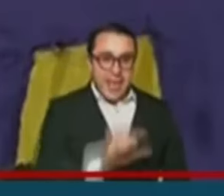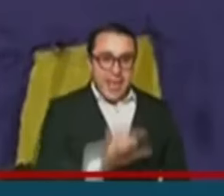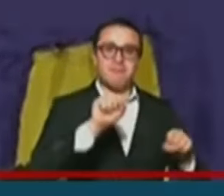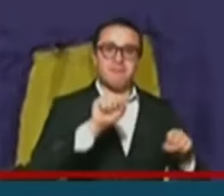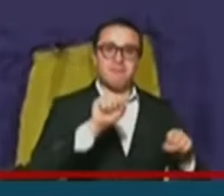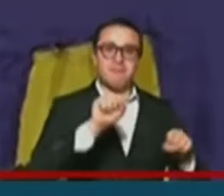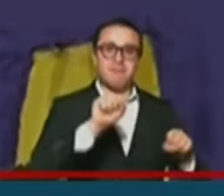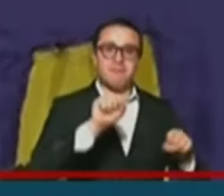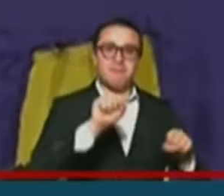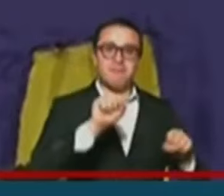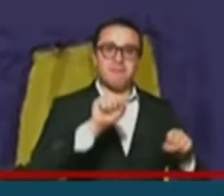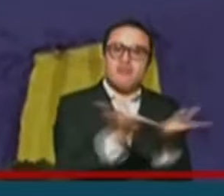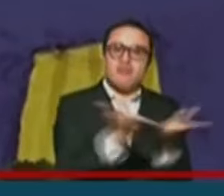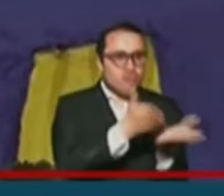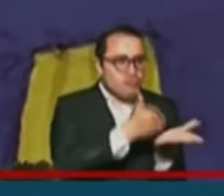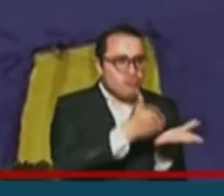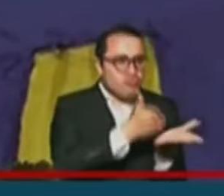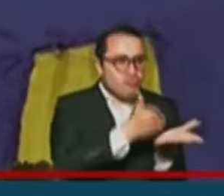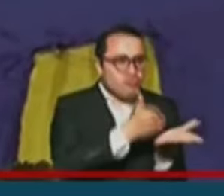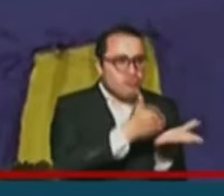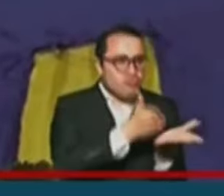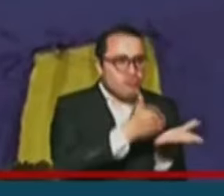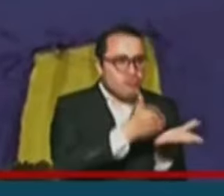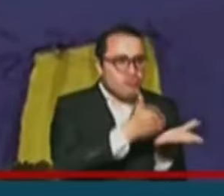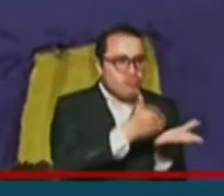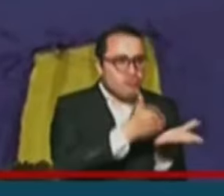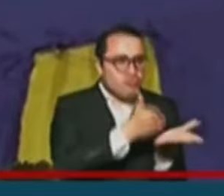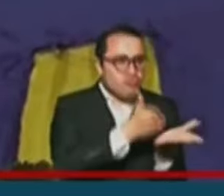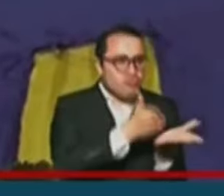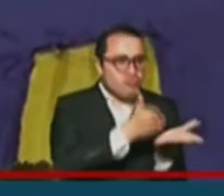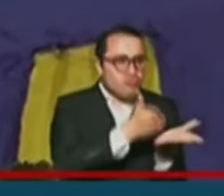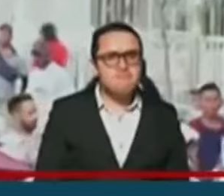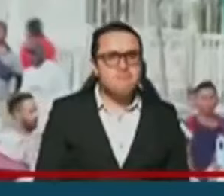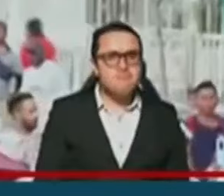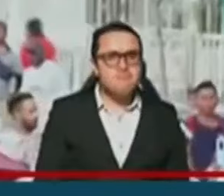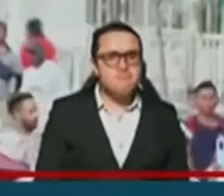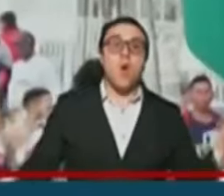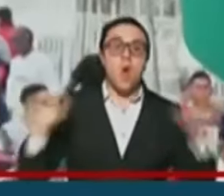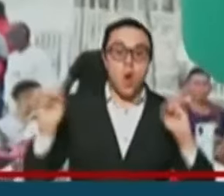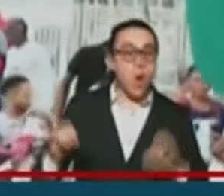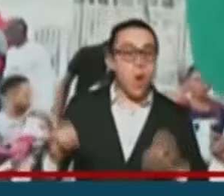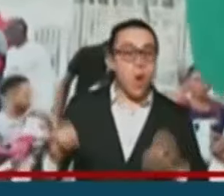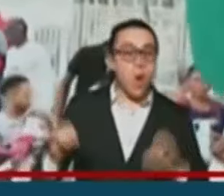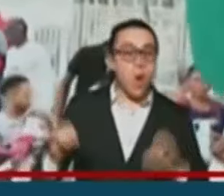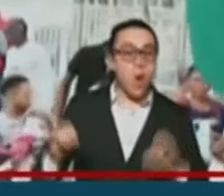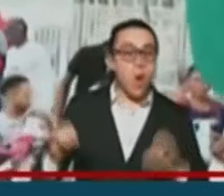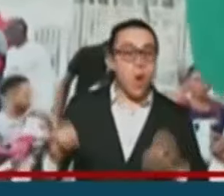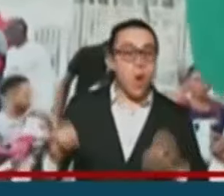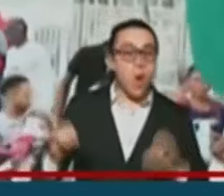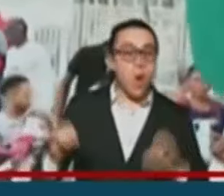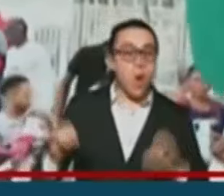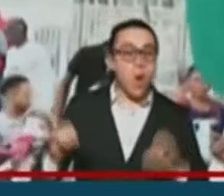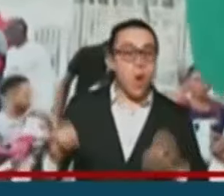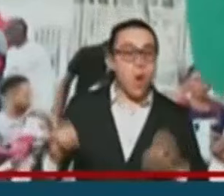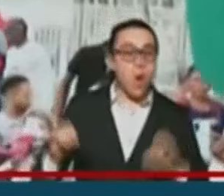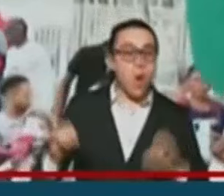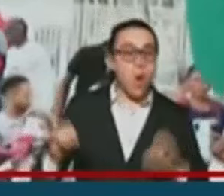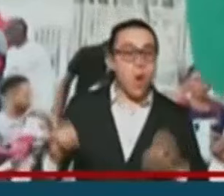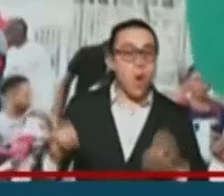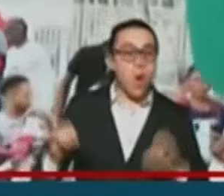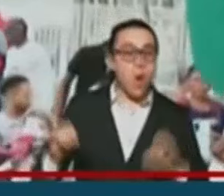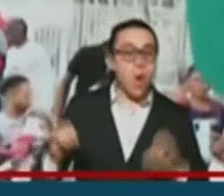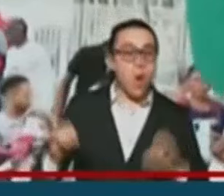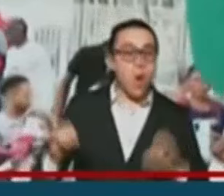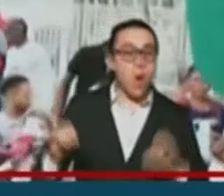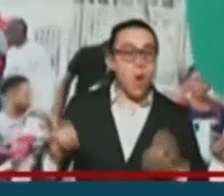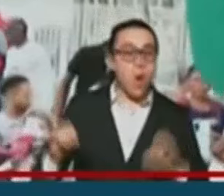than 340,000 Colombians have died from lack of hospital assistance, a higher number than those who died because